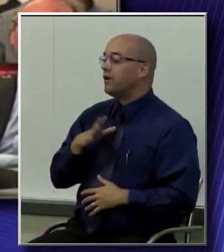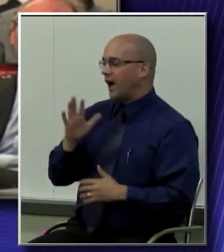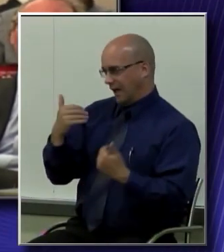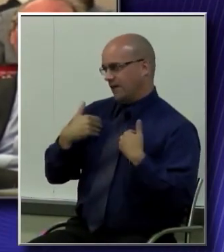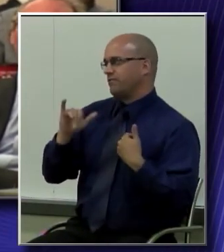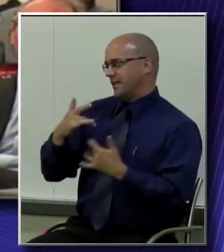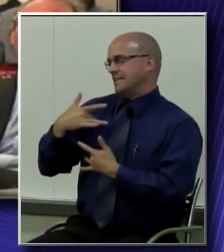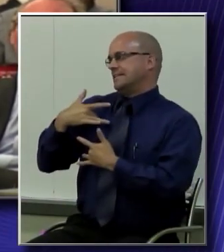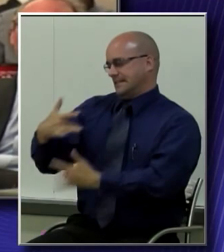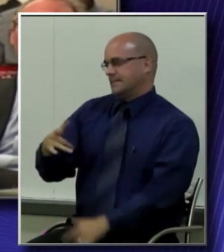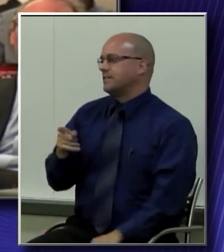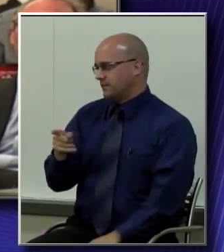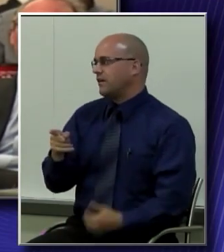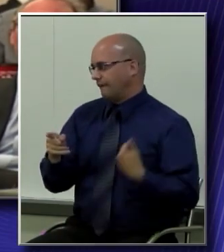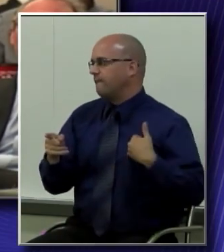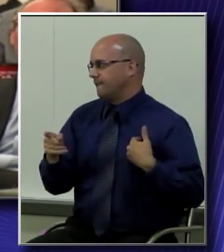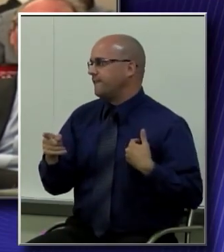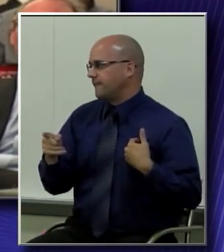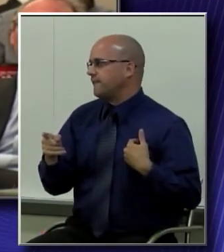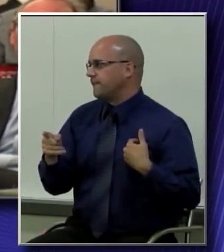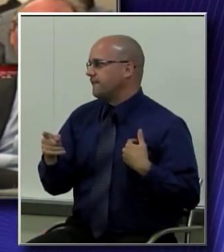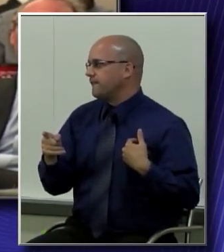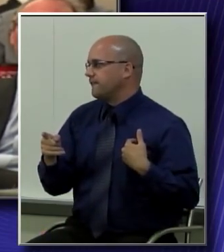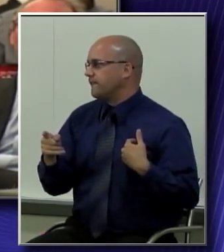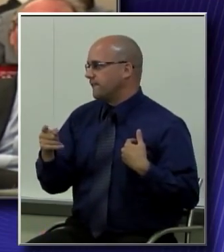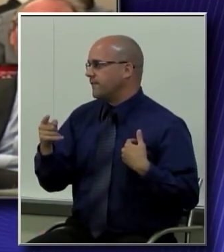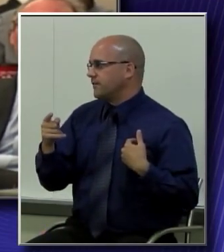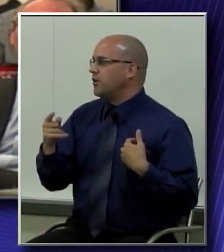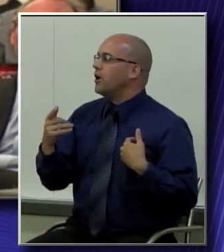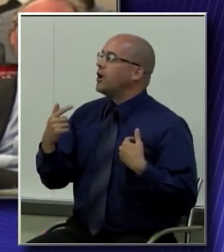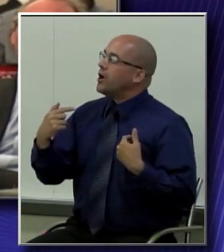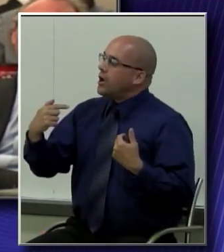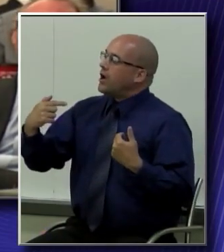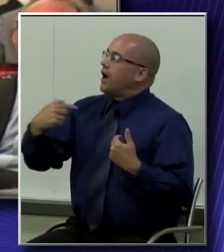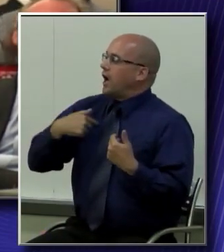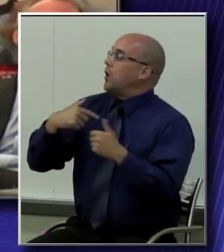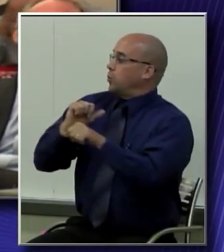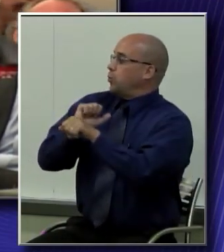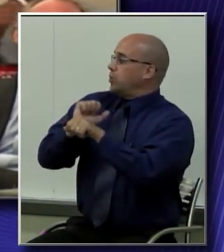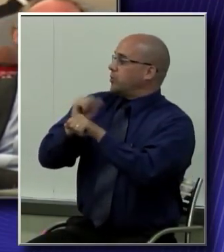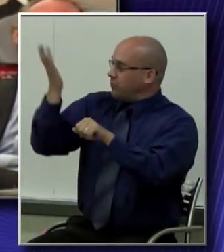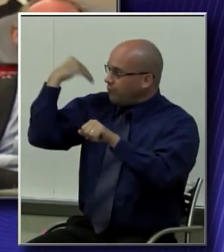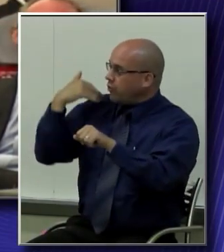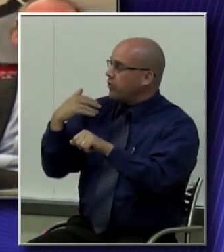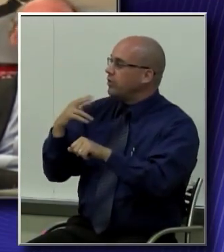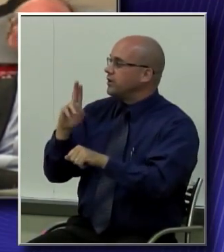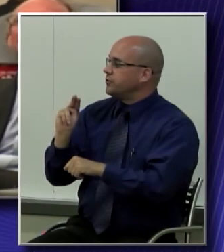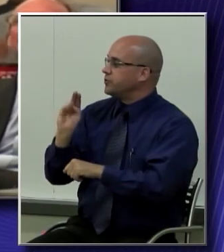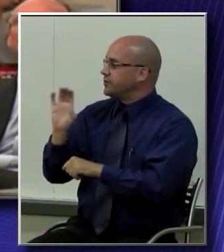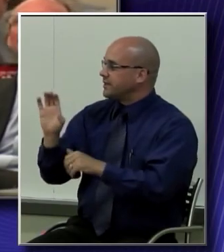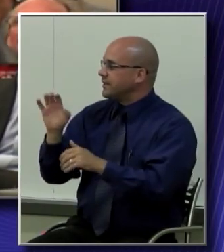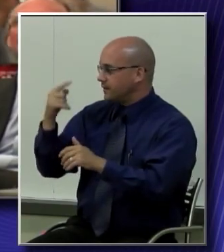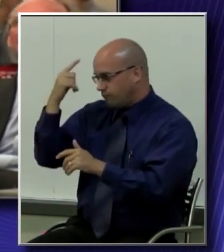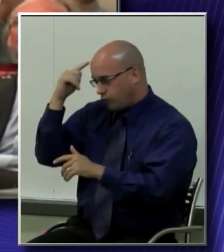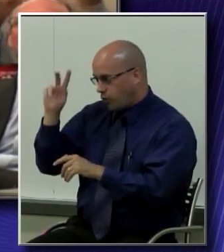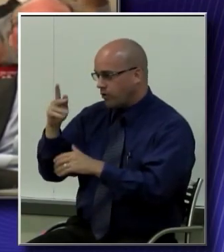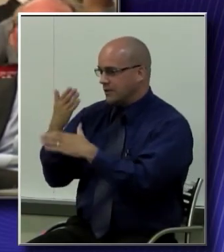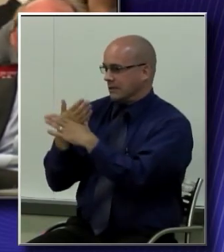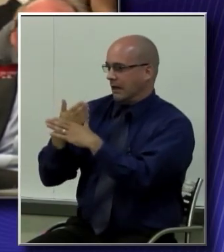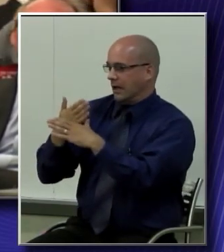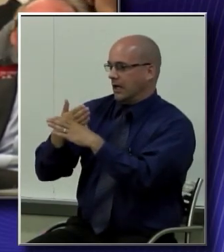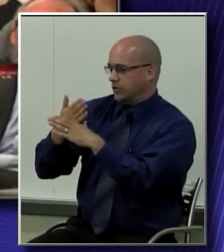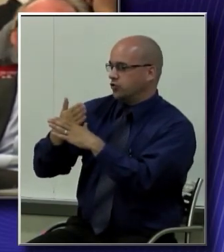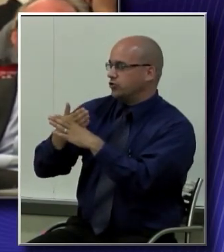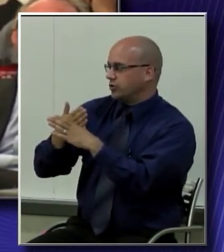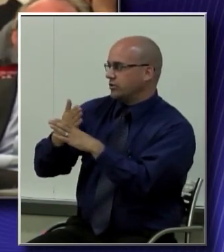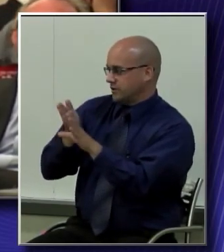sensitivity. And my employment at UNC was in the Department of Psychiatry, and I think we need to